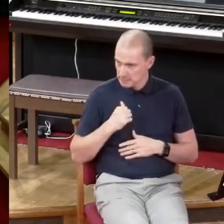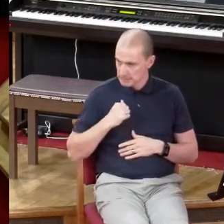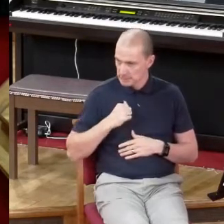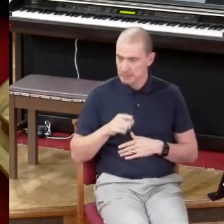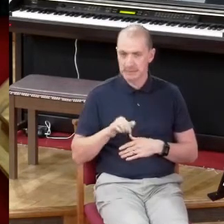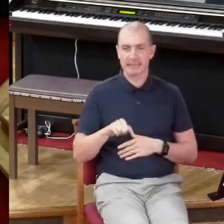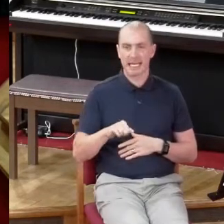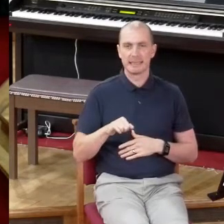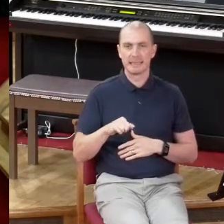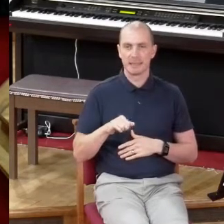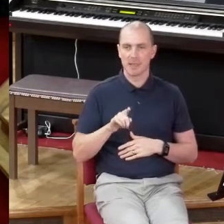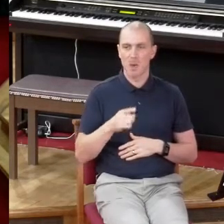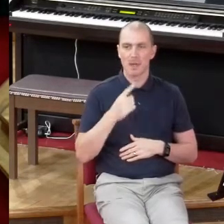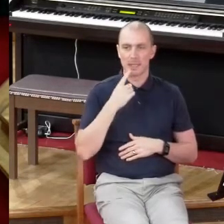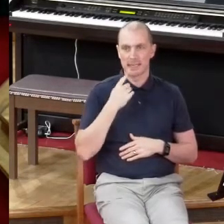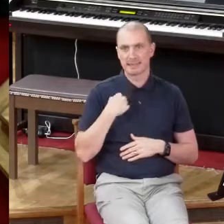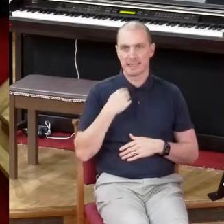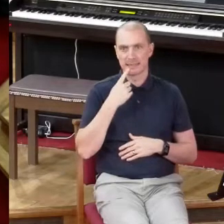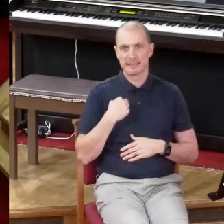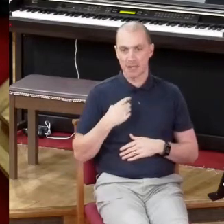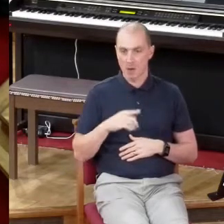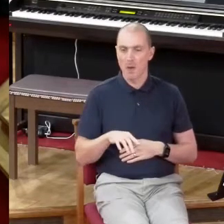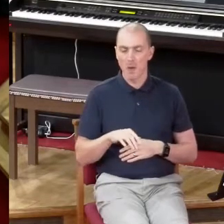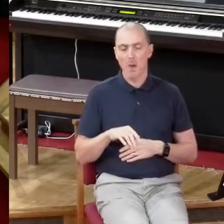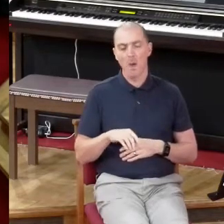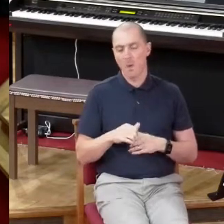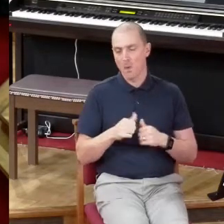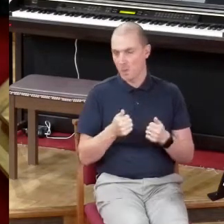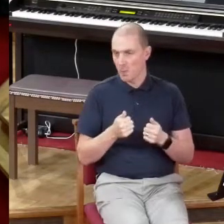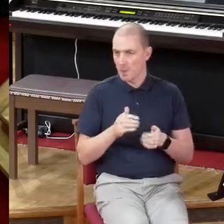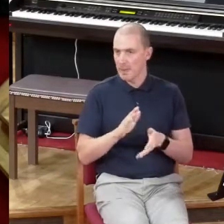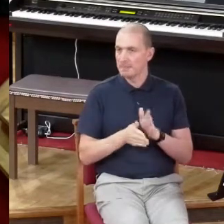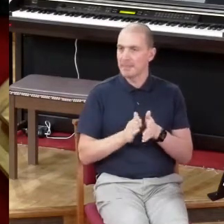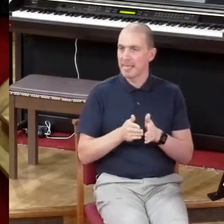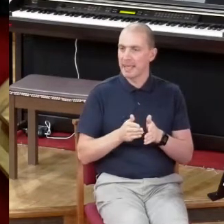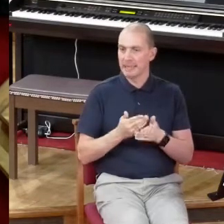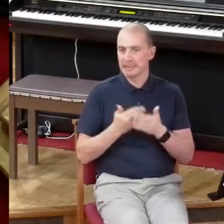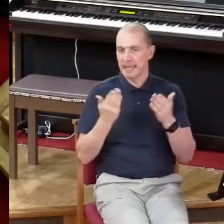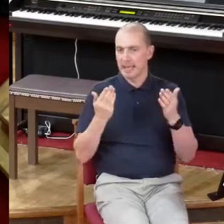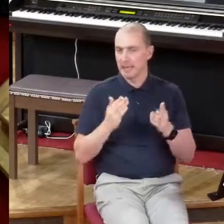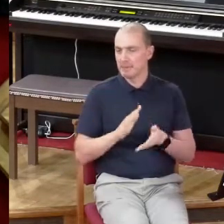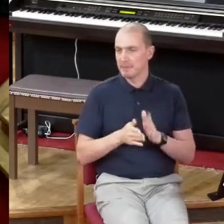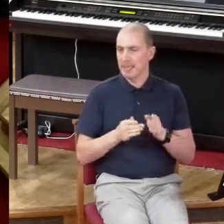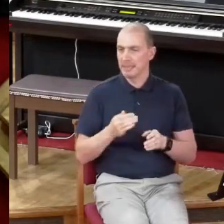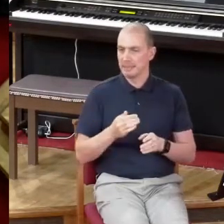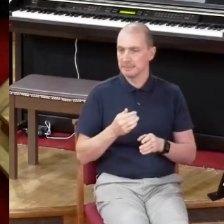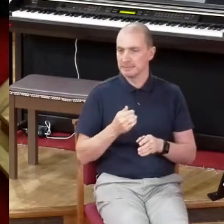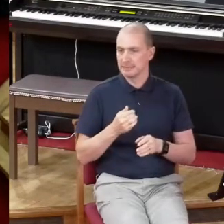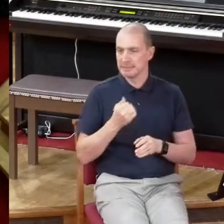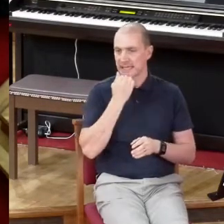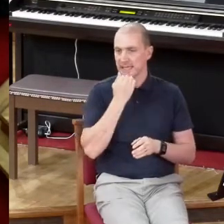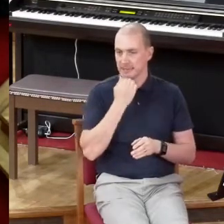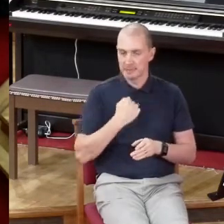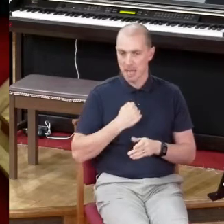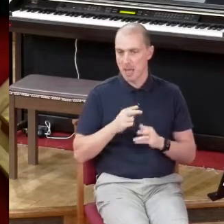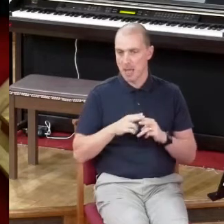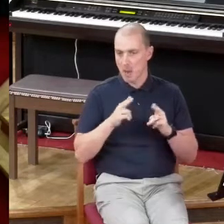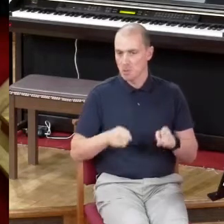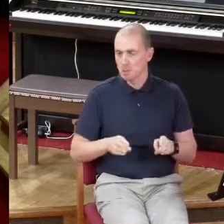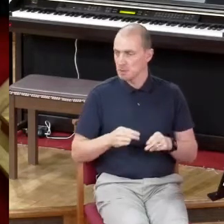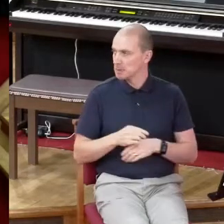Yes, another thing happened yesterday. Yeah, good. I'm glad there's been good things happening. Go on then. The medal at